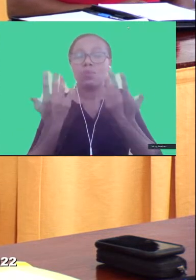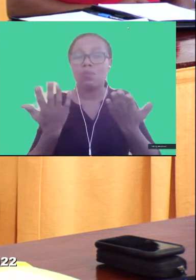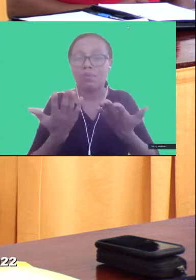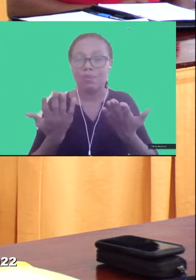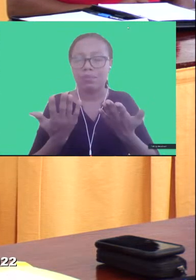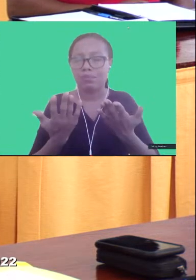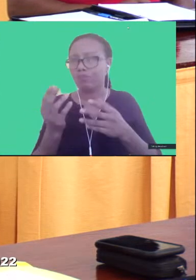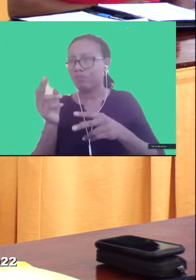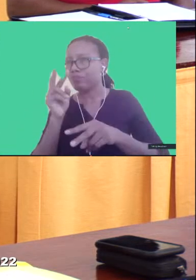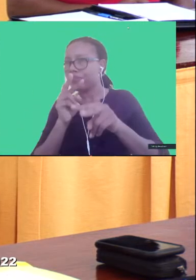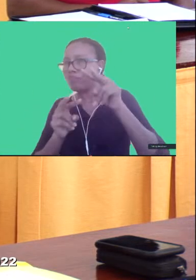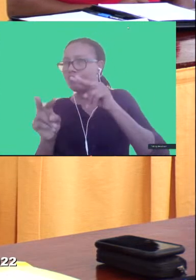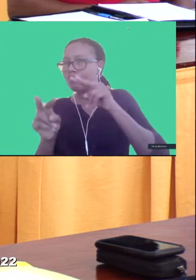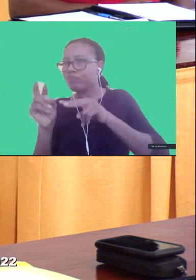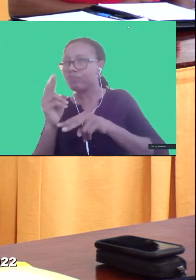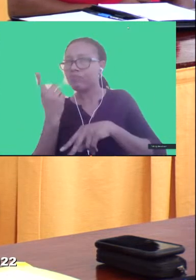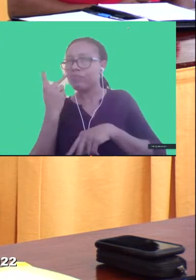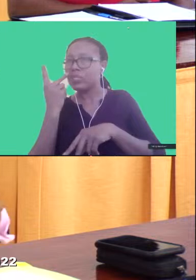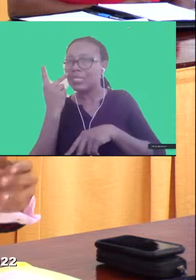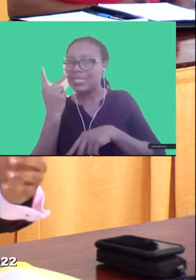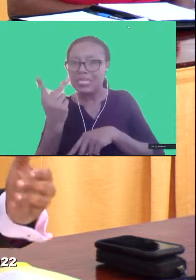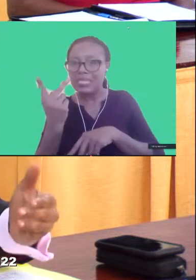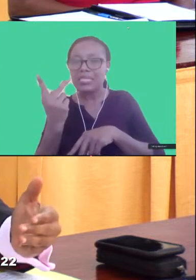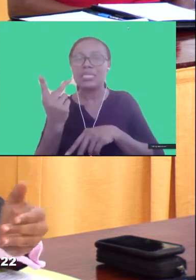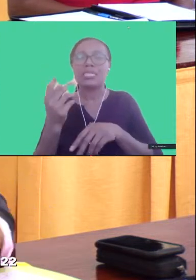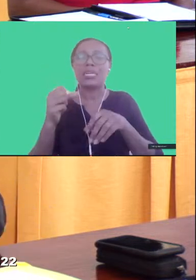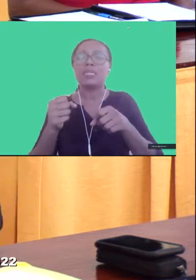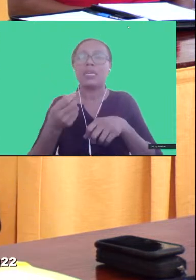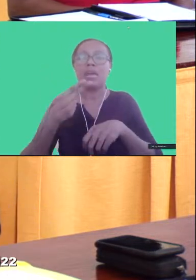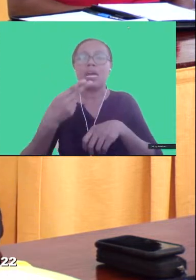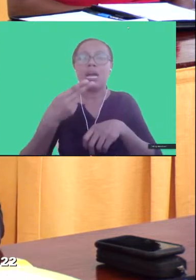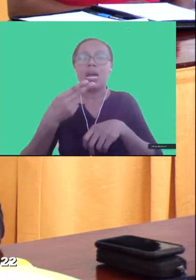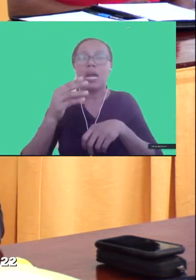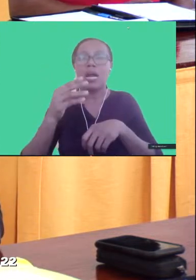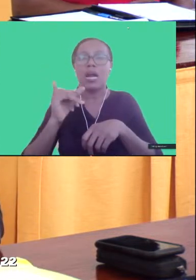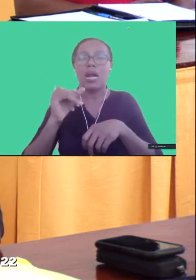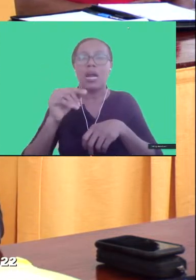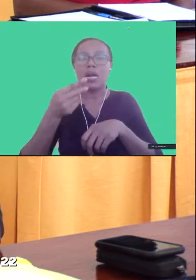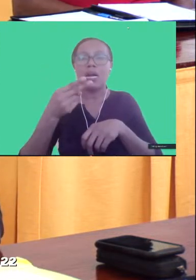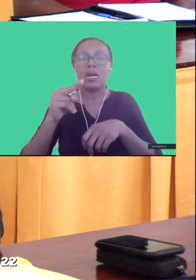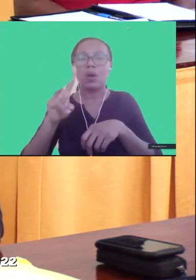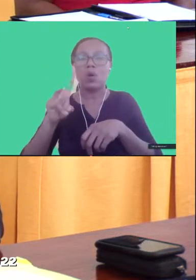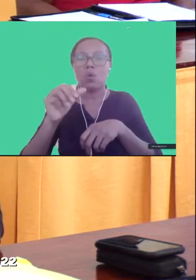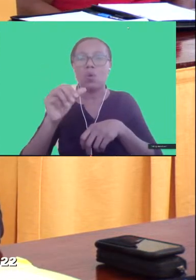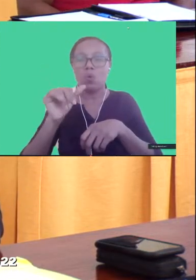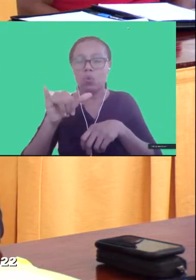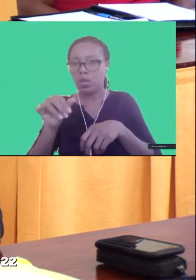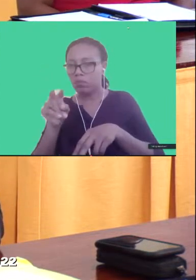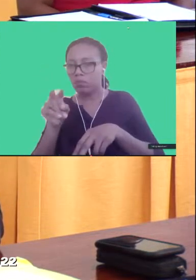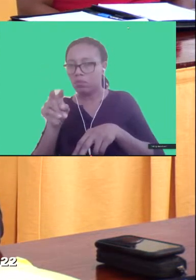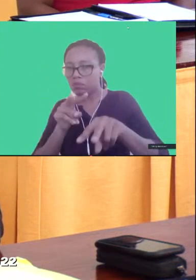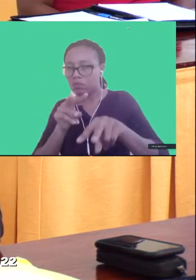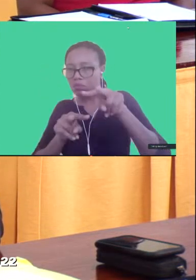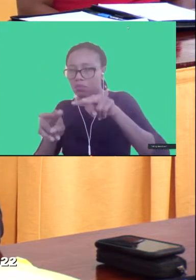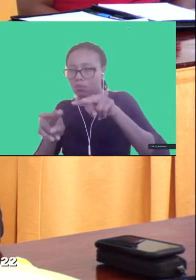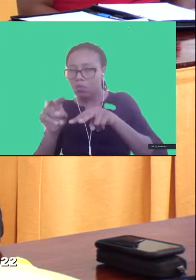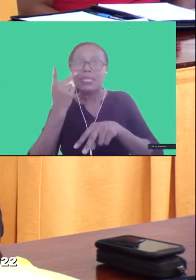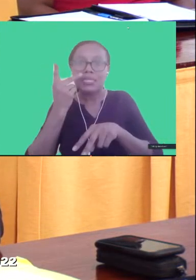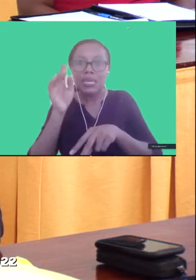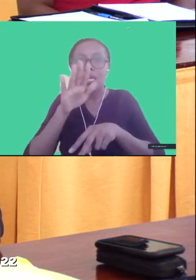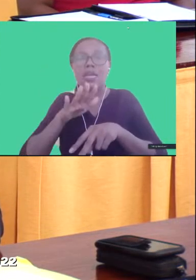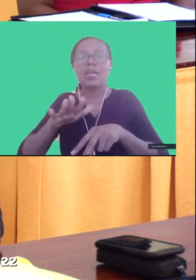time, be in a situation to start to create zones which would be